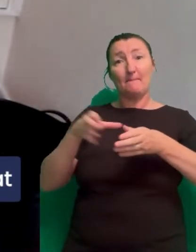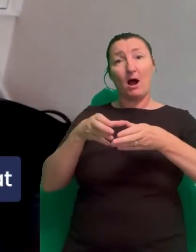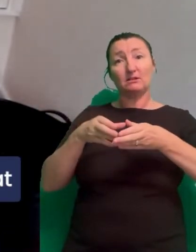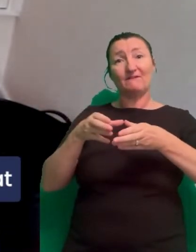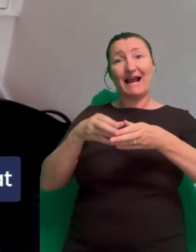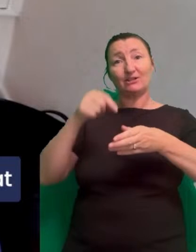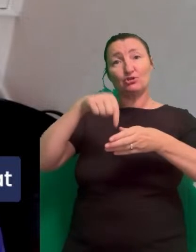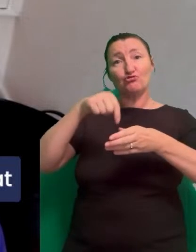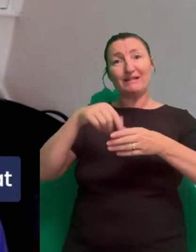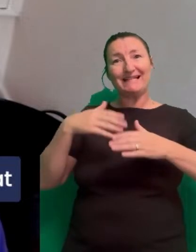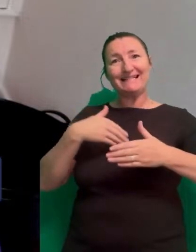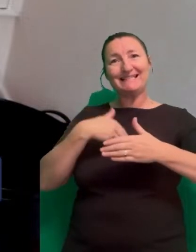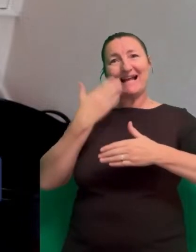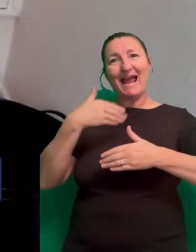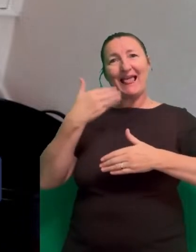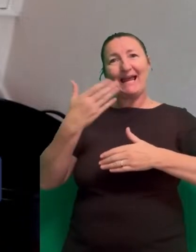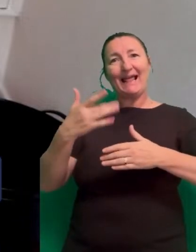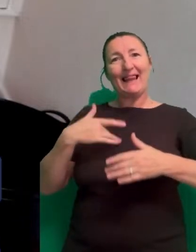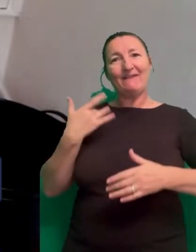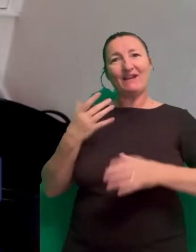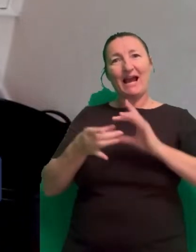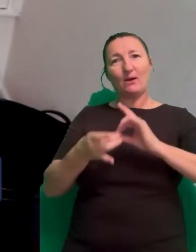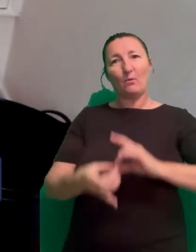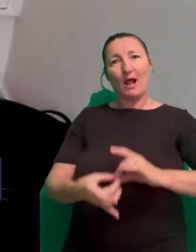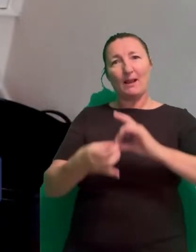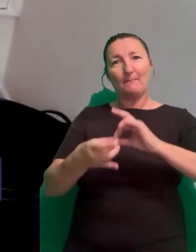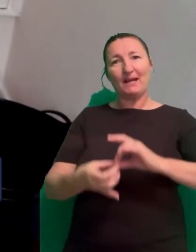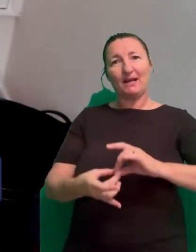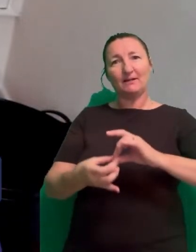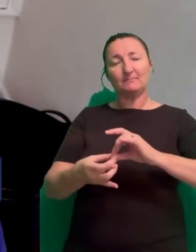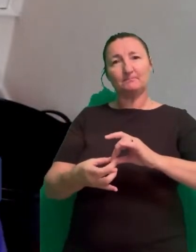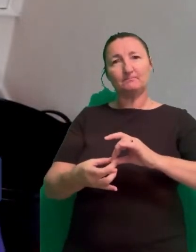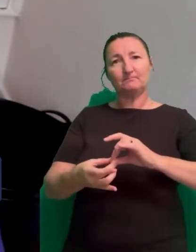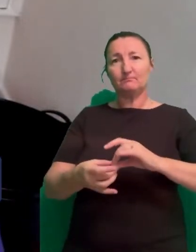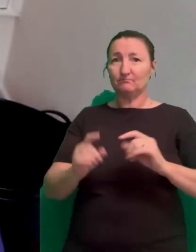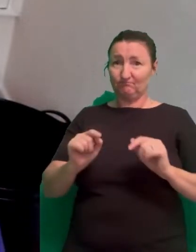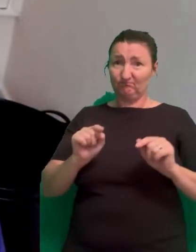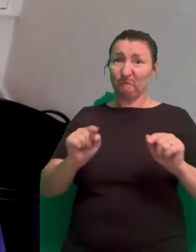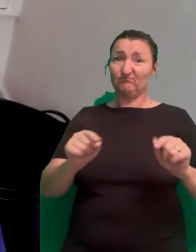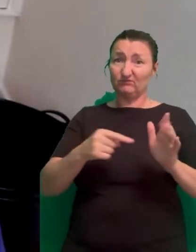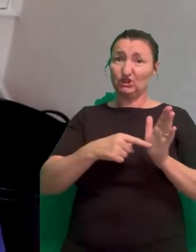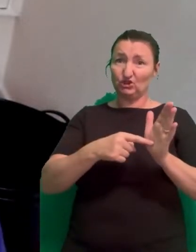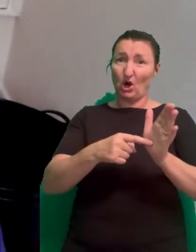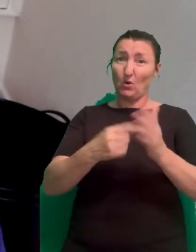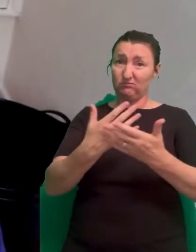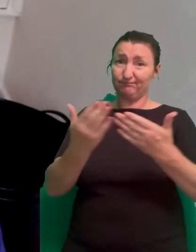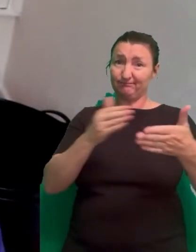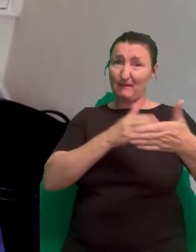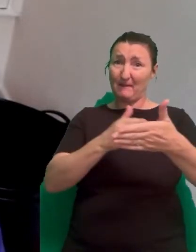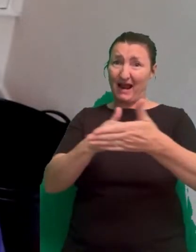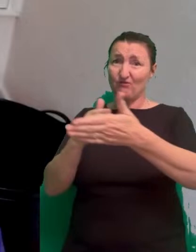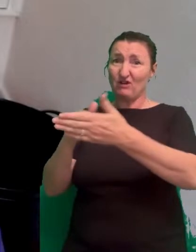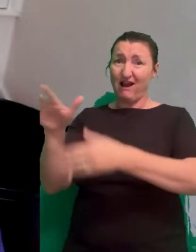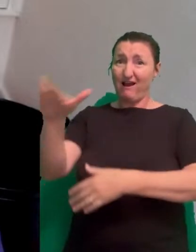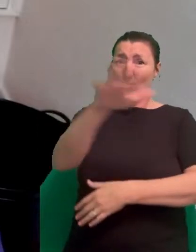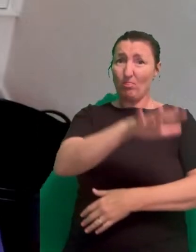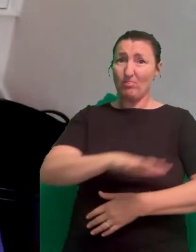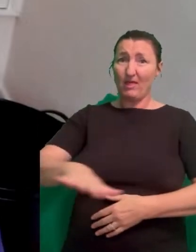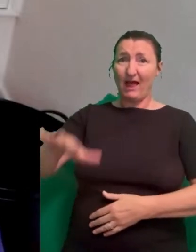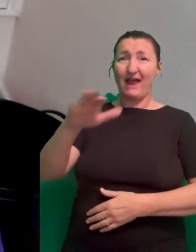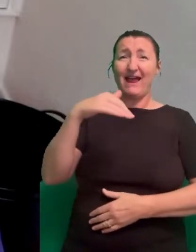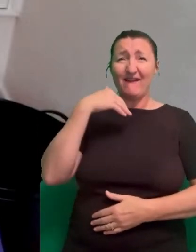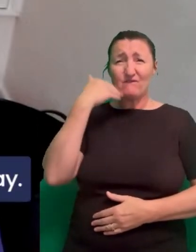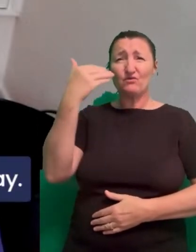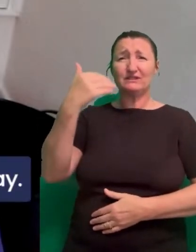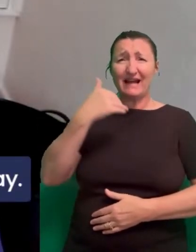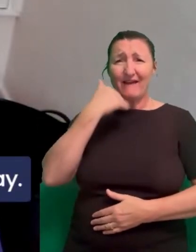health to hygiene, that sat under the daily living and well-being category. What it did spotlight, as